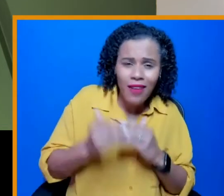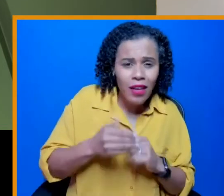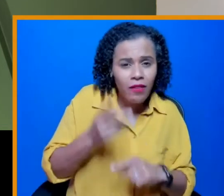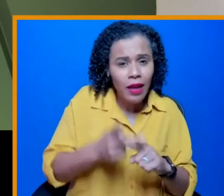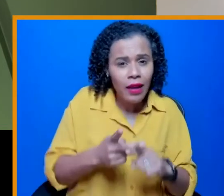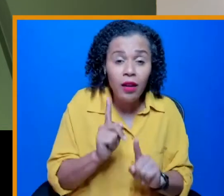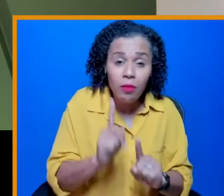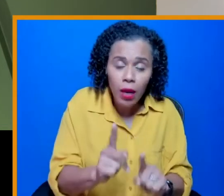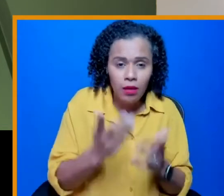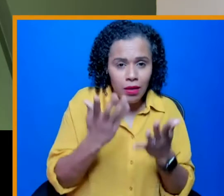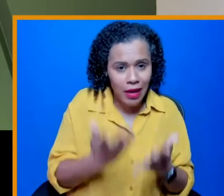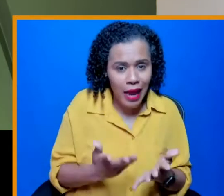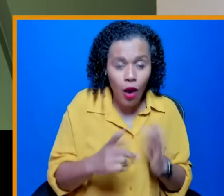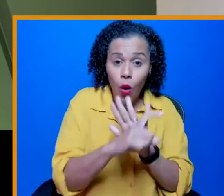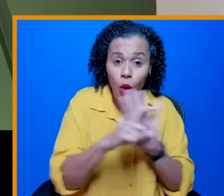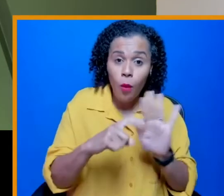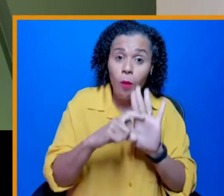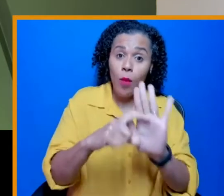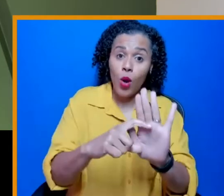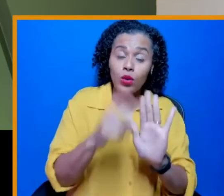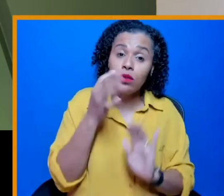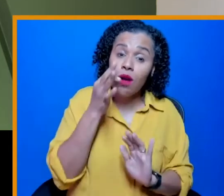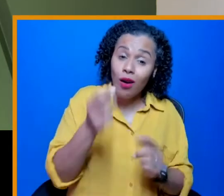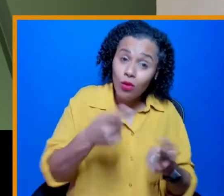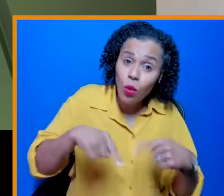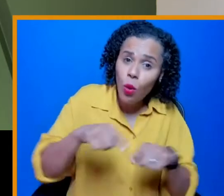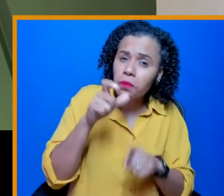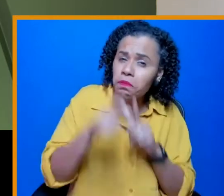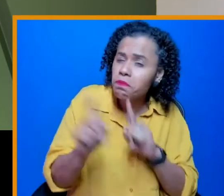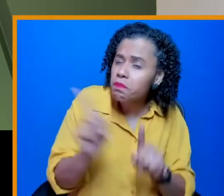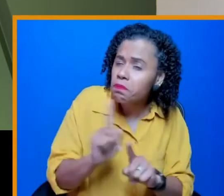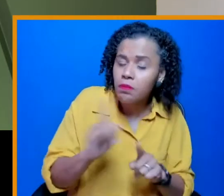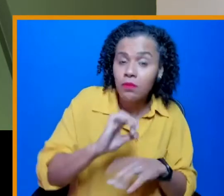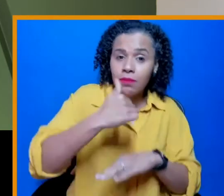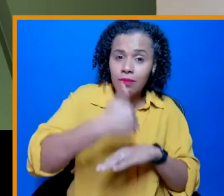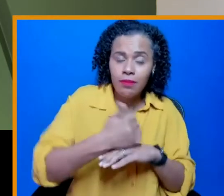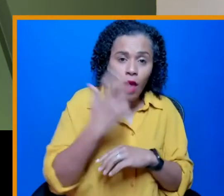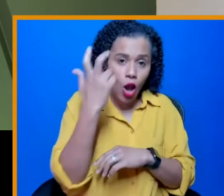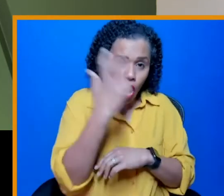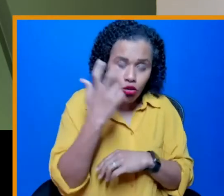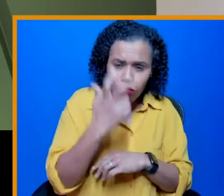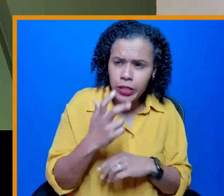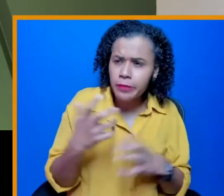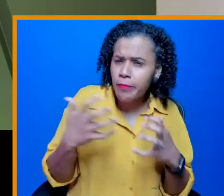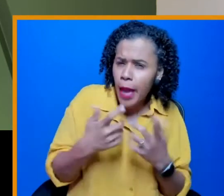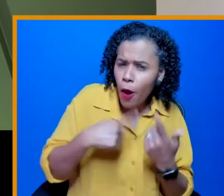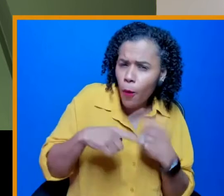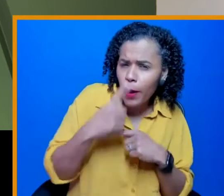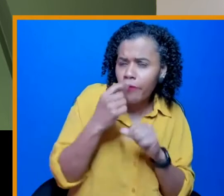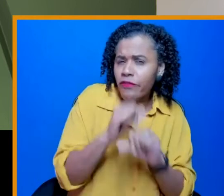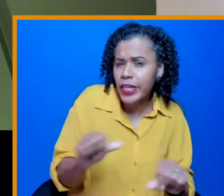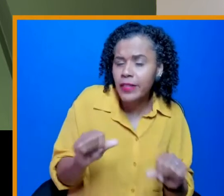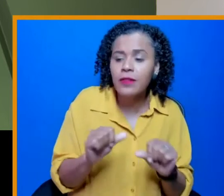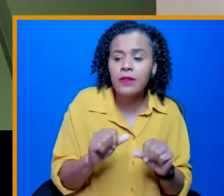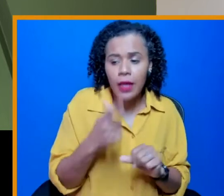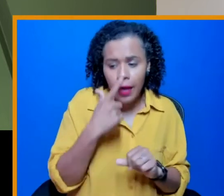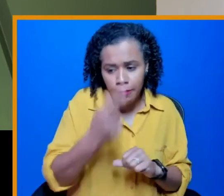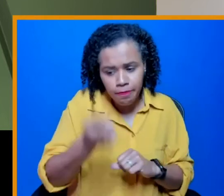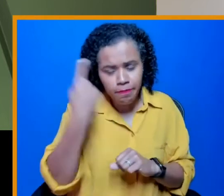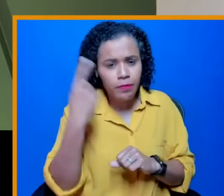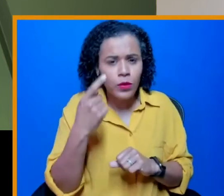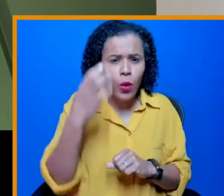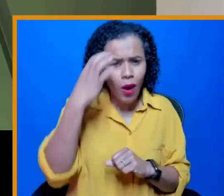what this motion calls on us to do, is set out for the country what we would do to fix it and call on the government to do what